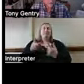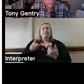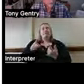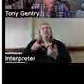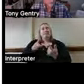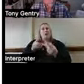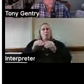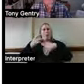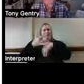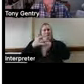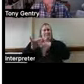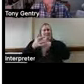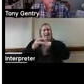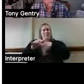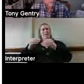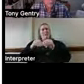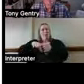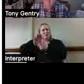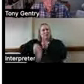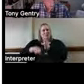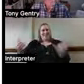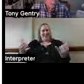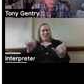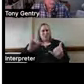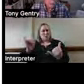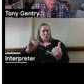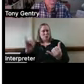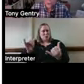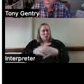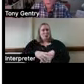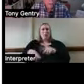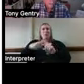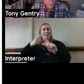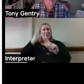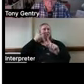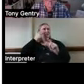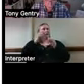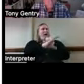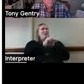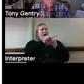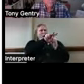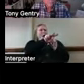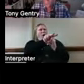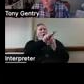available and affordable and increasingly advertised almost everywhere you go.